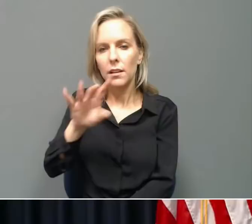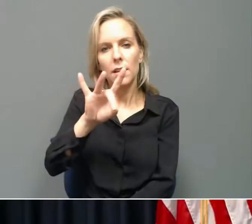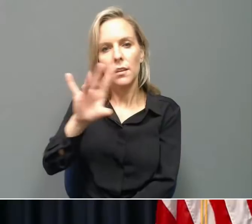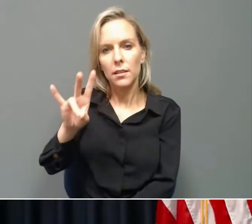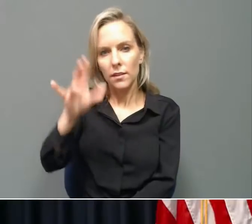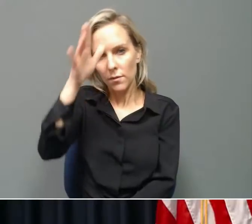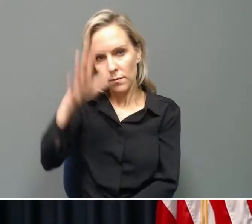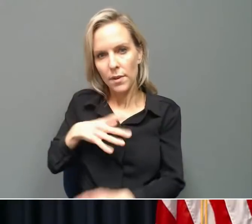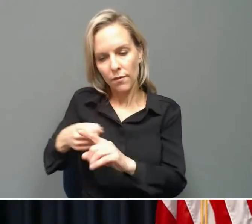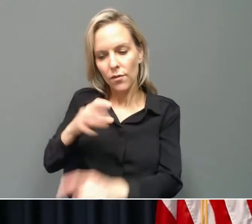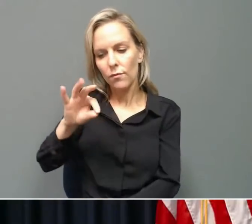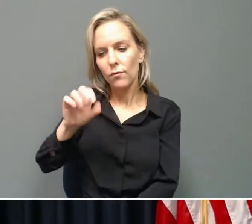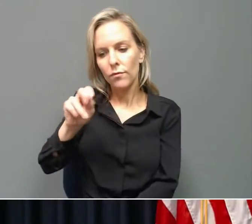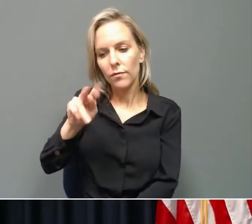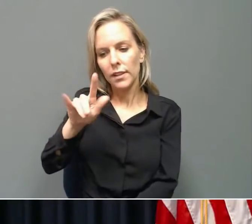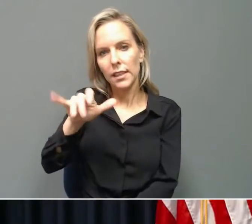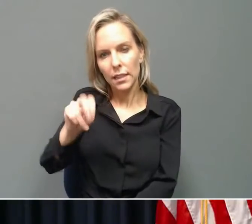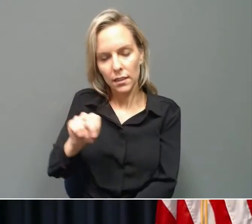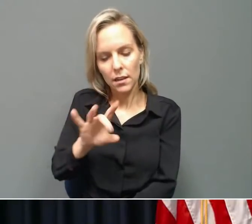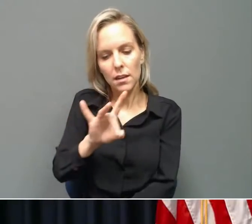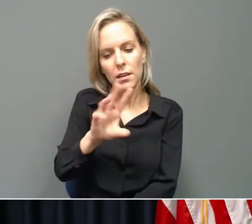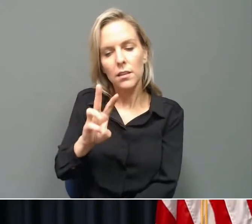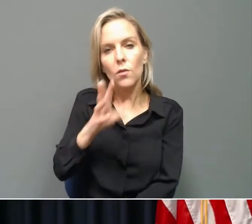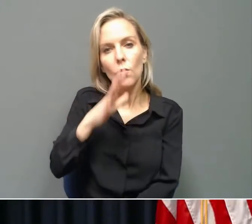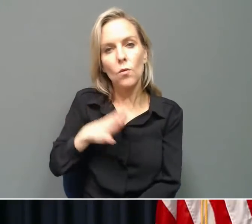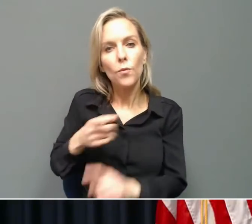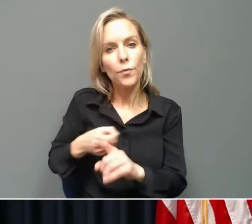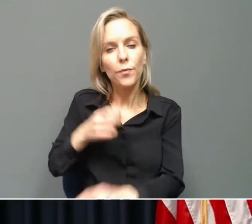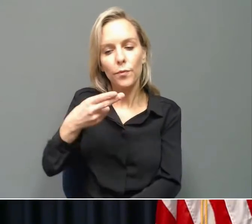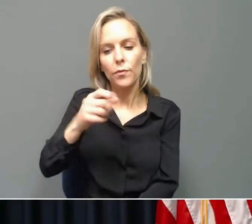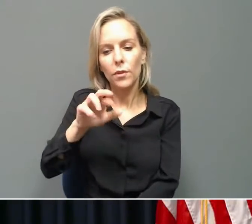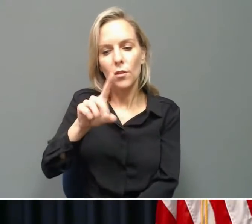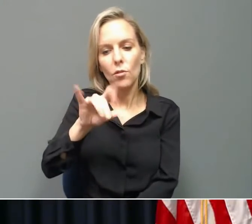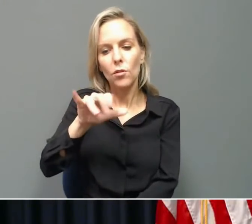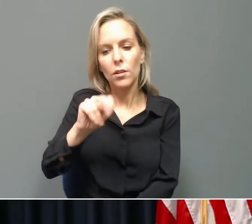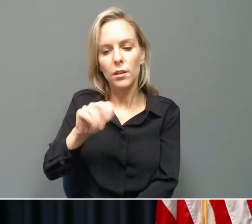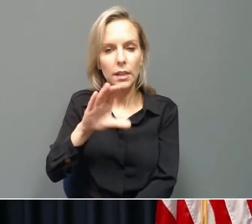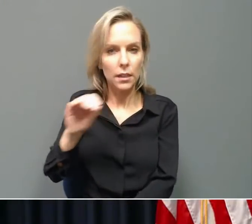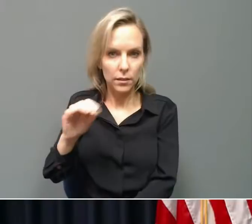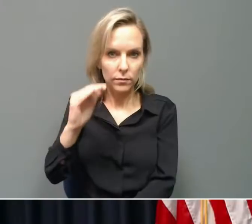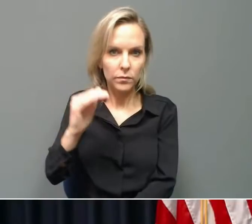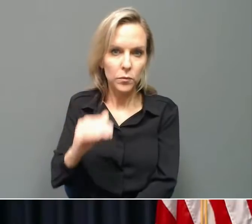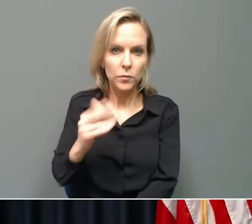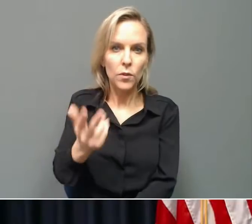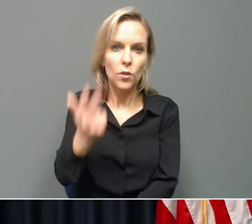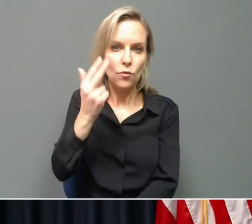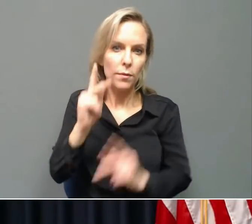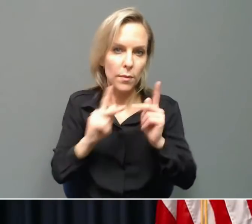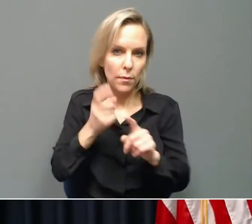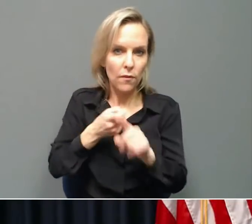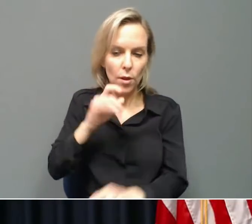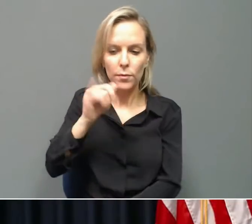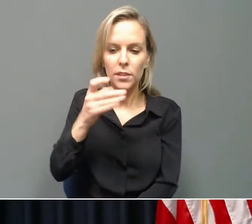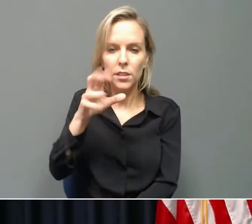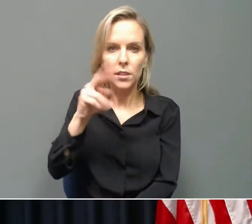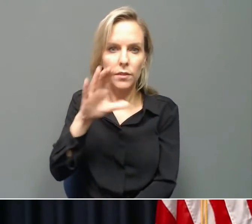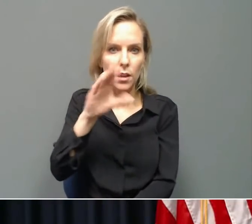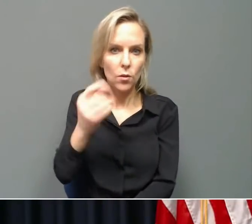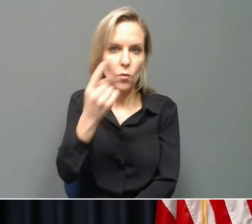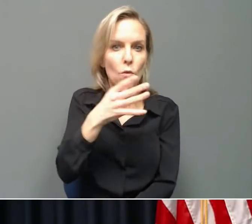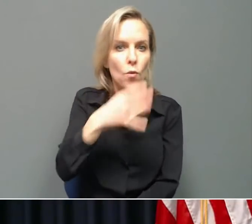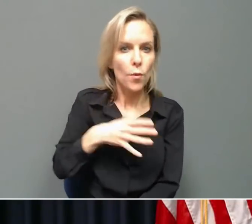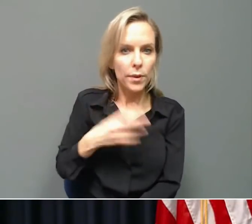County, 86-year-old woman from Hardin County, 3 individuals from Jefferson County, 1 woman, 2